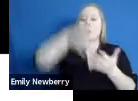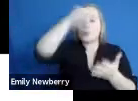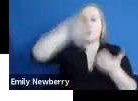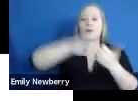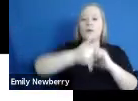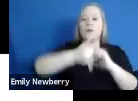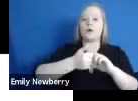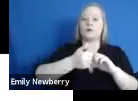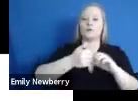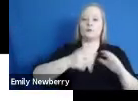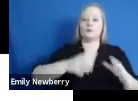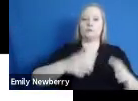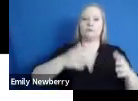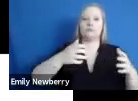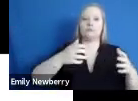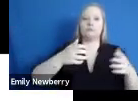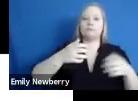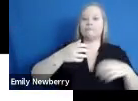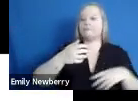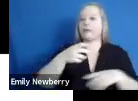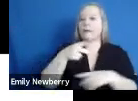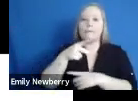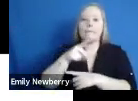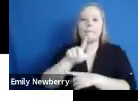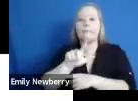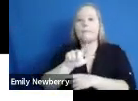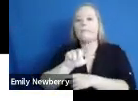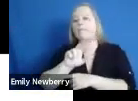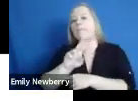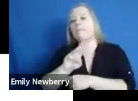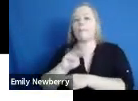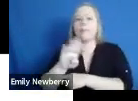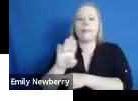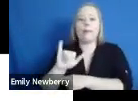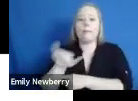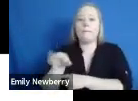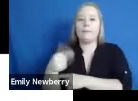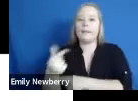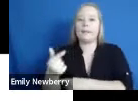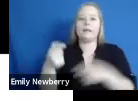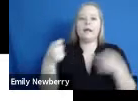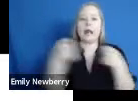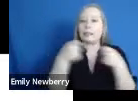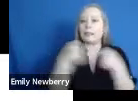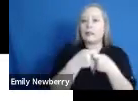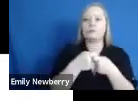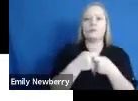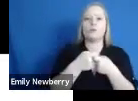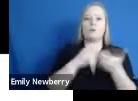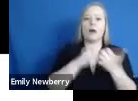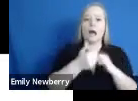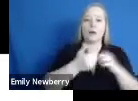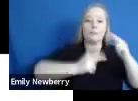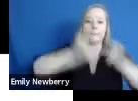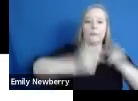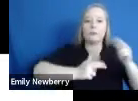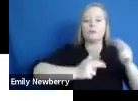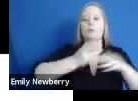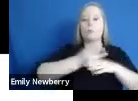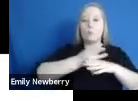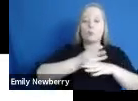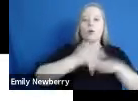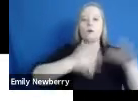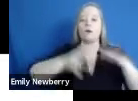framing, drywall, plumbing, electrical work. This is a 400 square foot home that